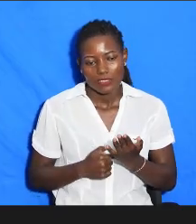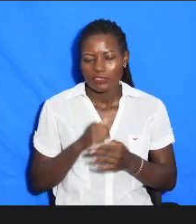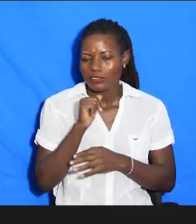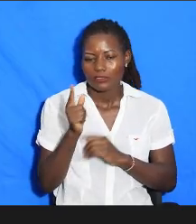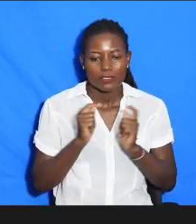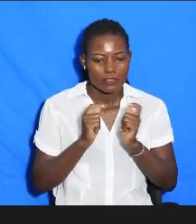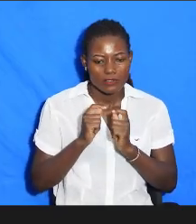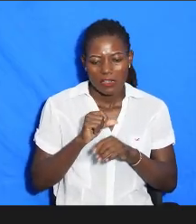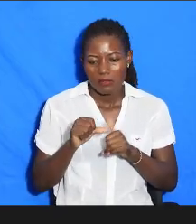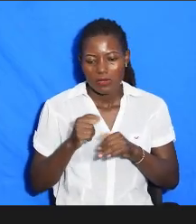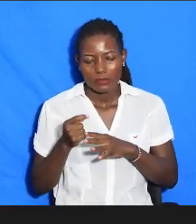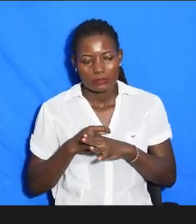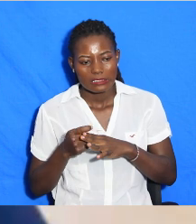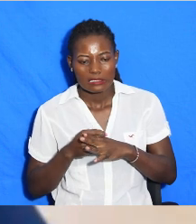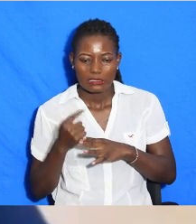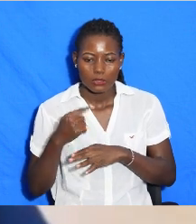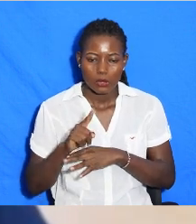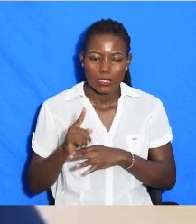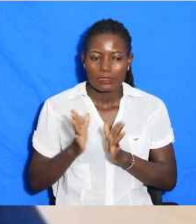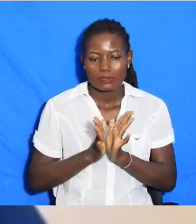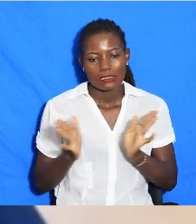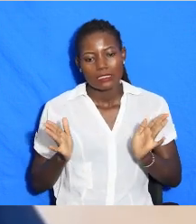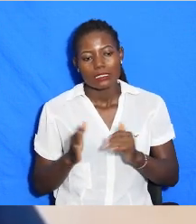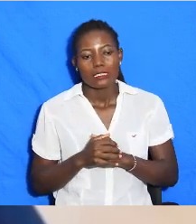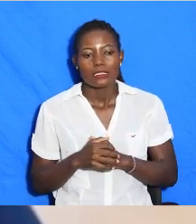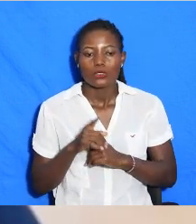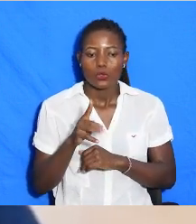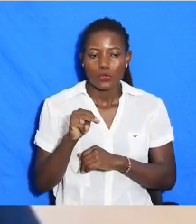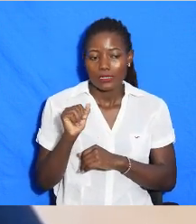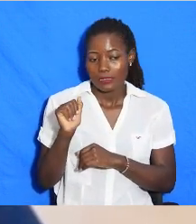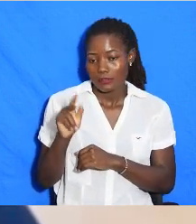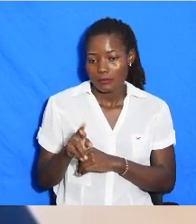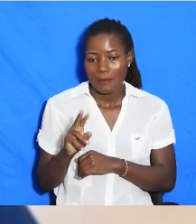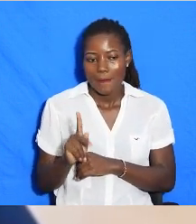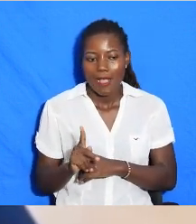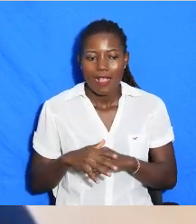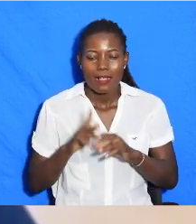Just about your training, generally how you as Mark, as a person,